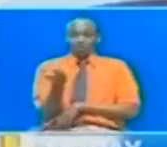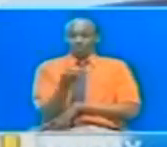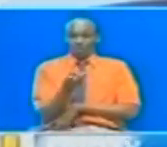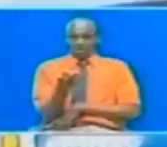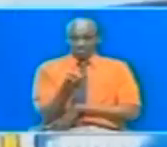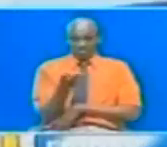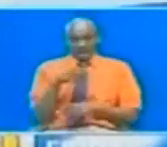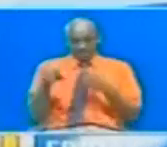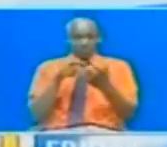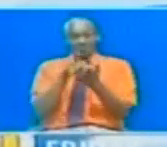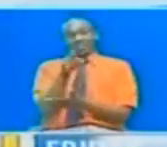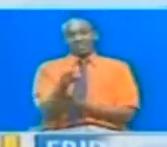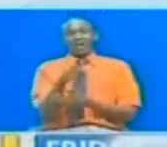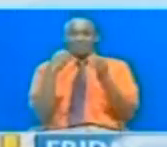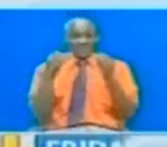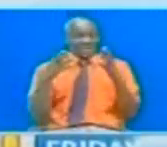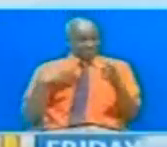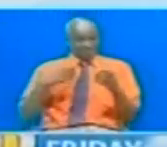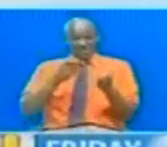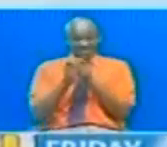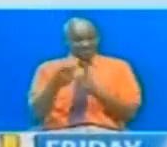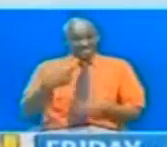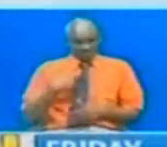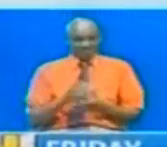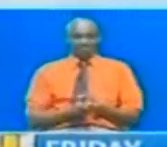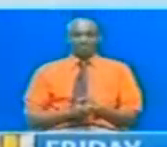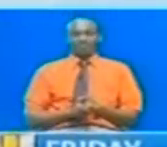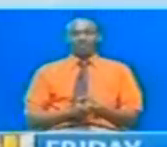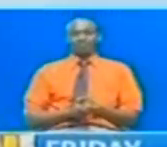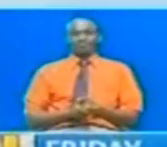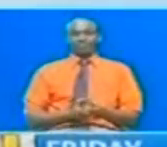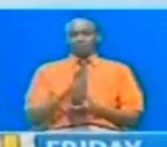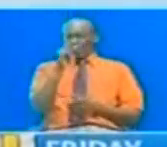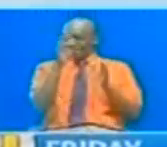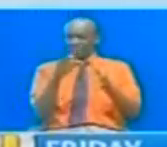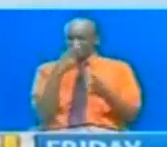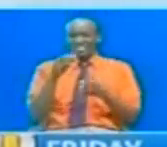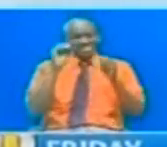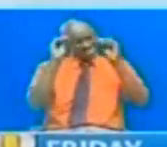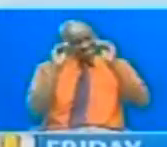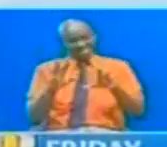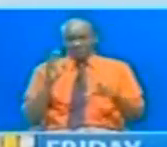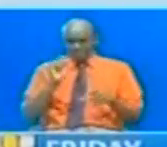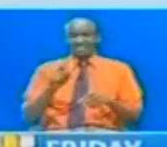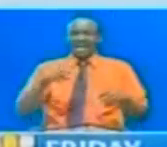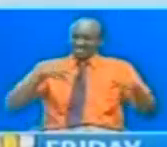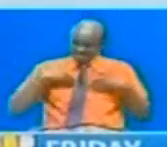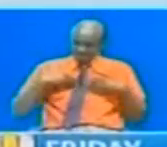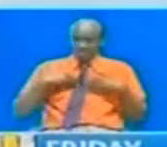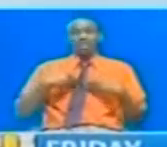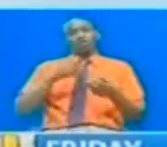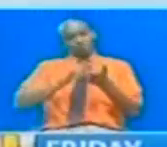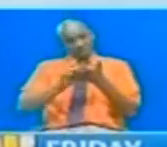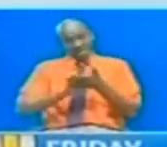the pay? I'm seeing quite a number of messages coming in. Let me sample one or two. Paul Mwani says, teachers to accept to sign performance